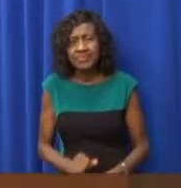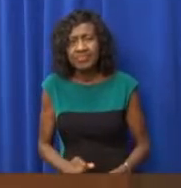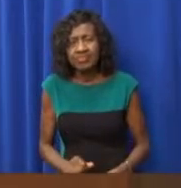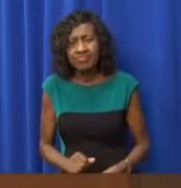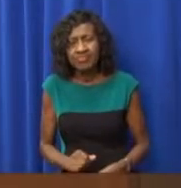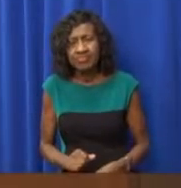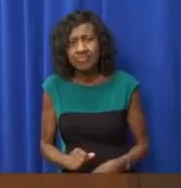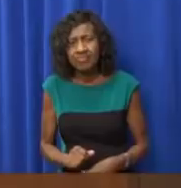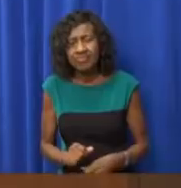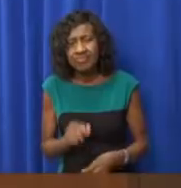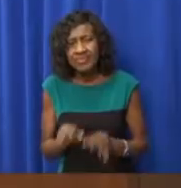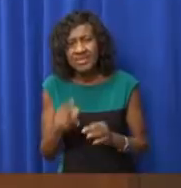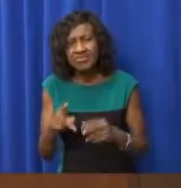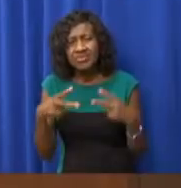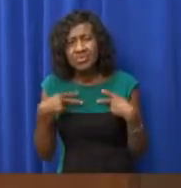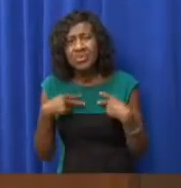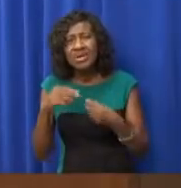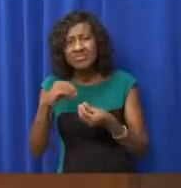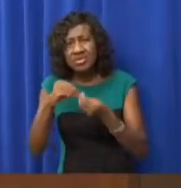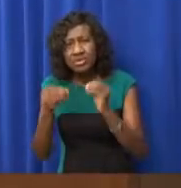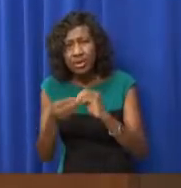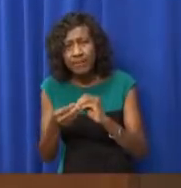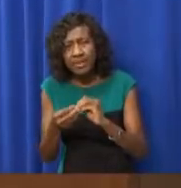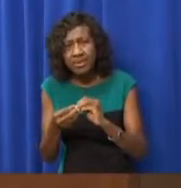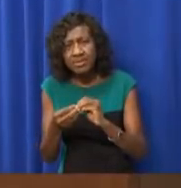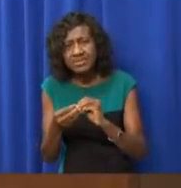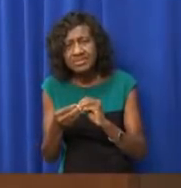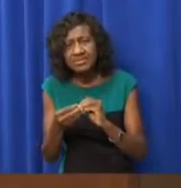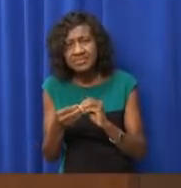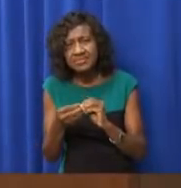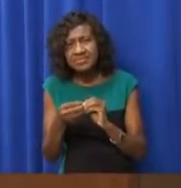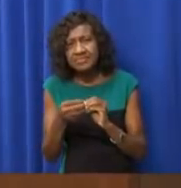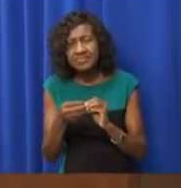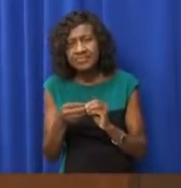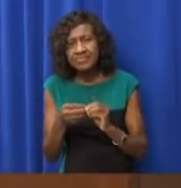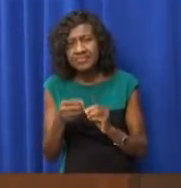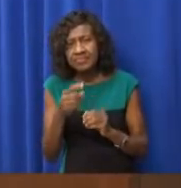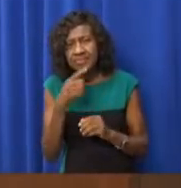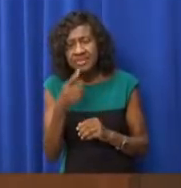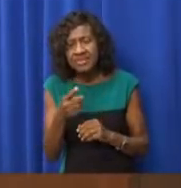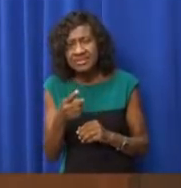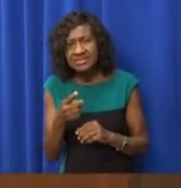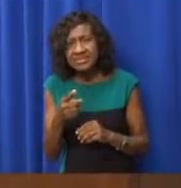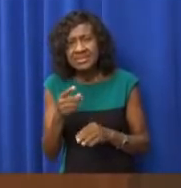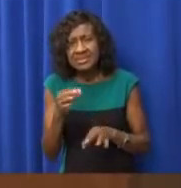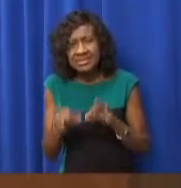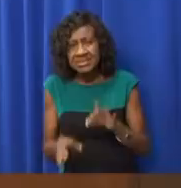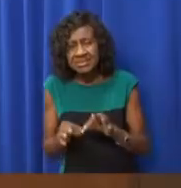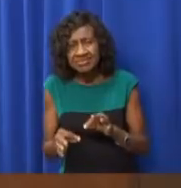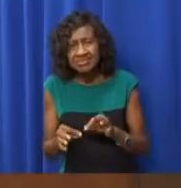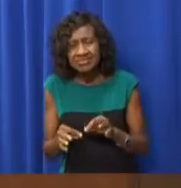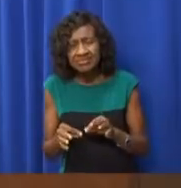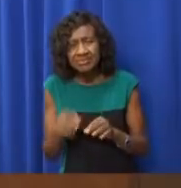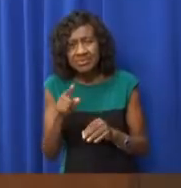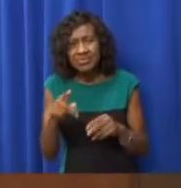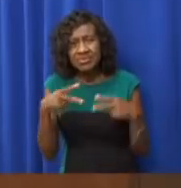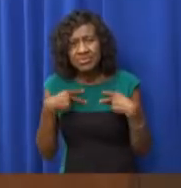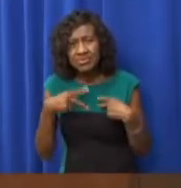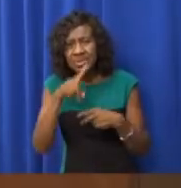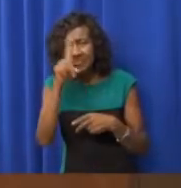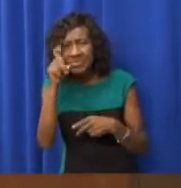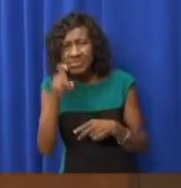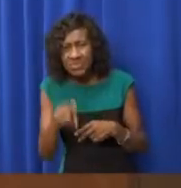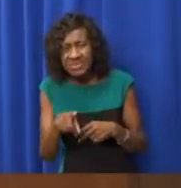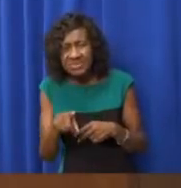and whether you've kept that data. Wendy, it might be helpful if you were to jot all of these questions down and